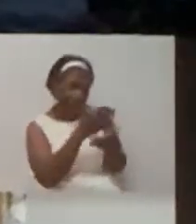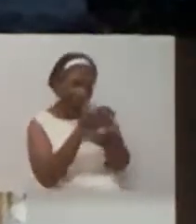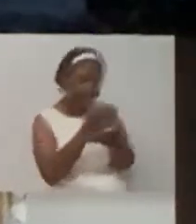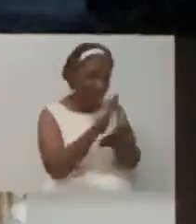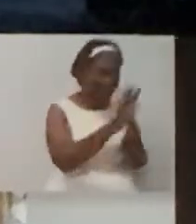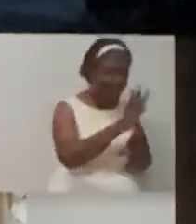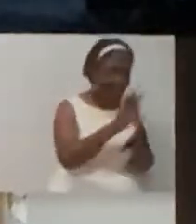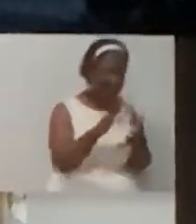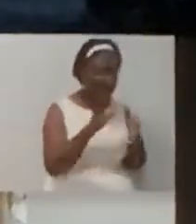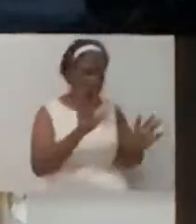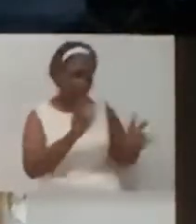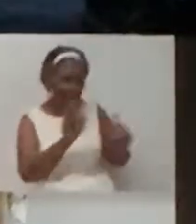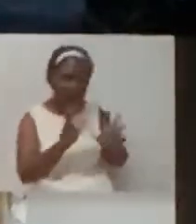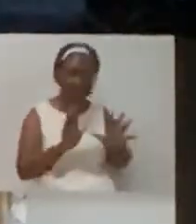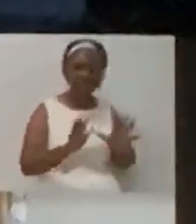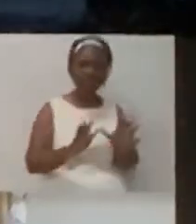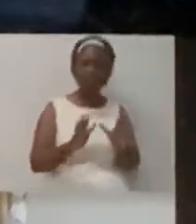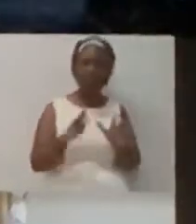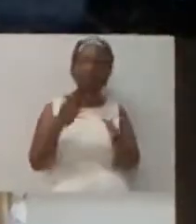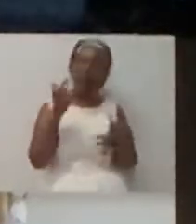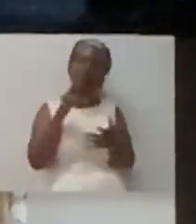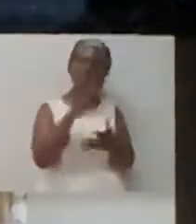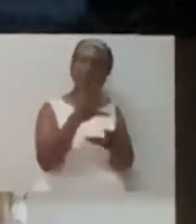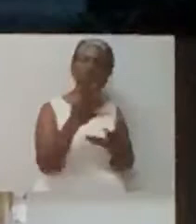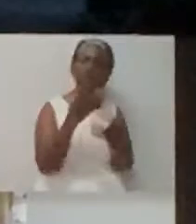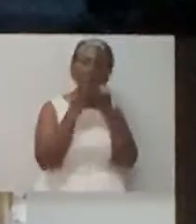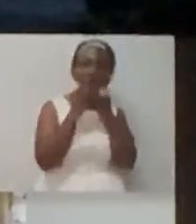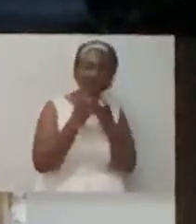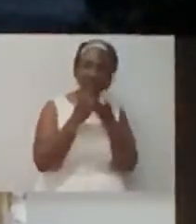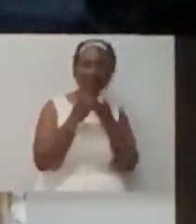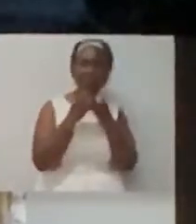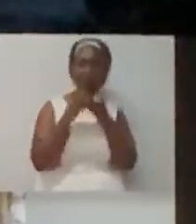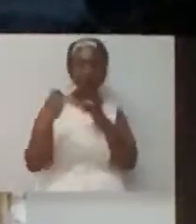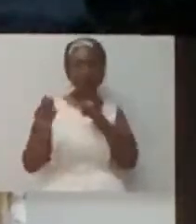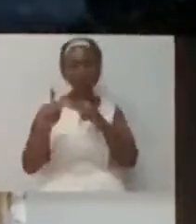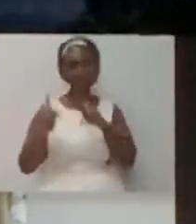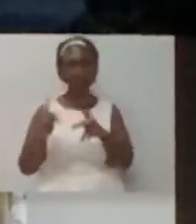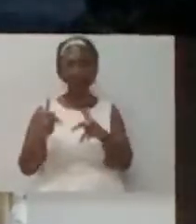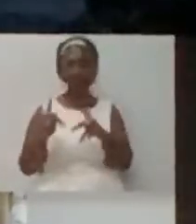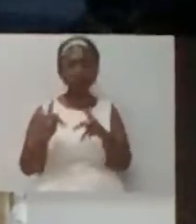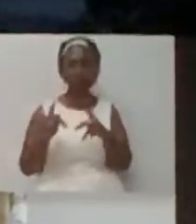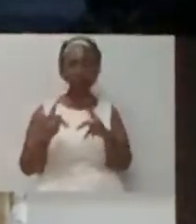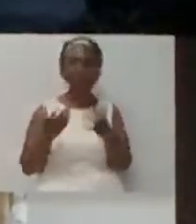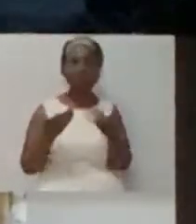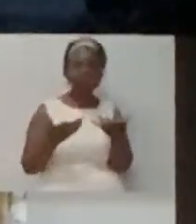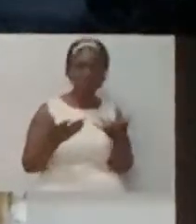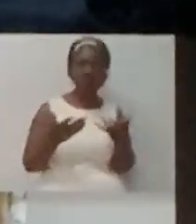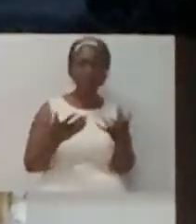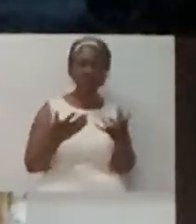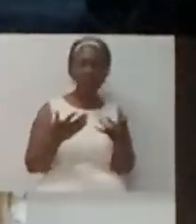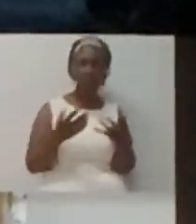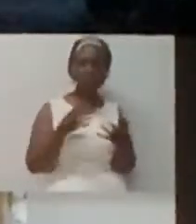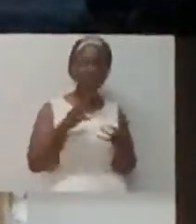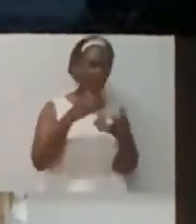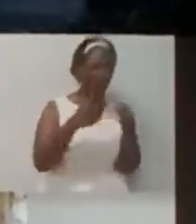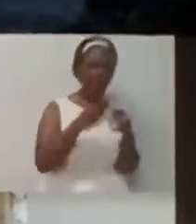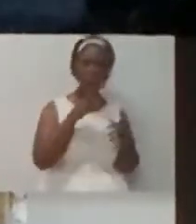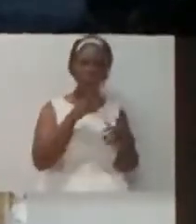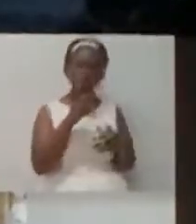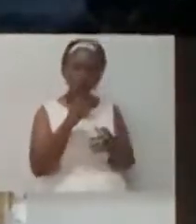of the shutdown, because your compassion and drive to help others pays no attention to the traditional lines of